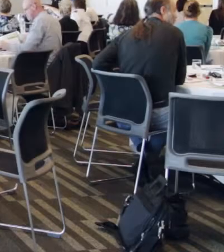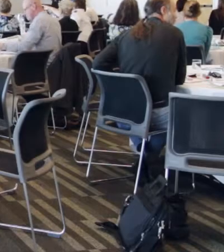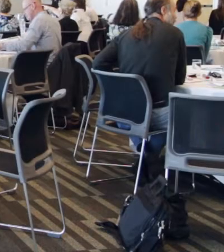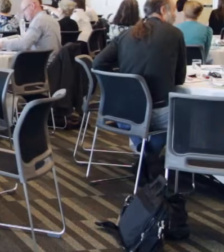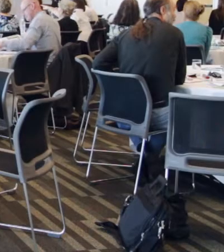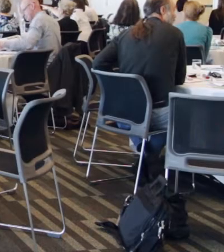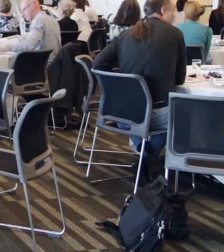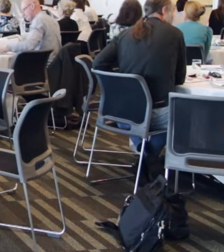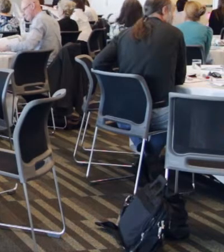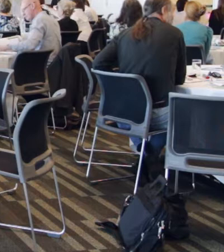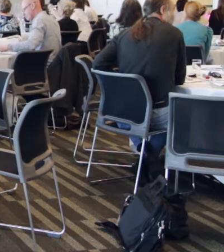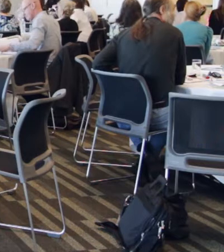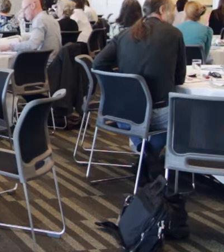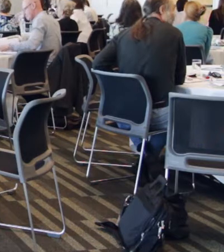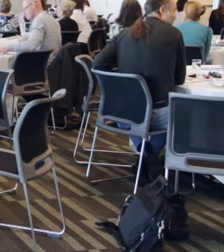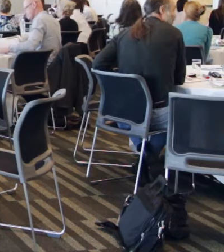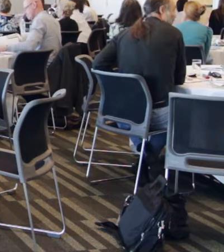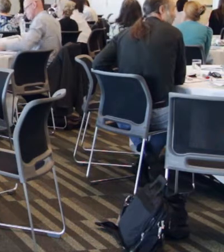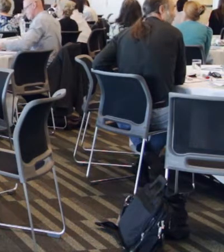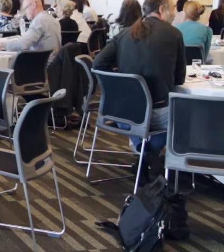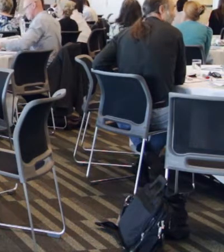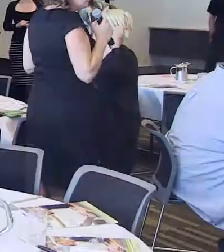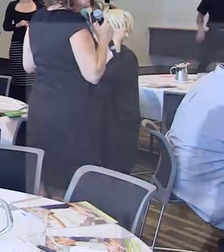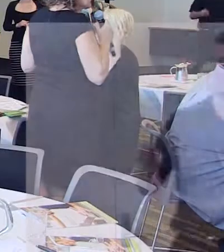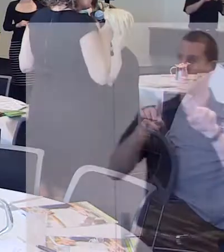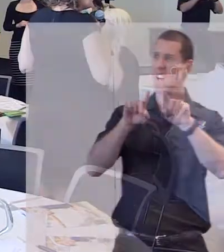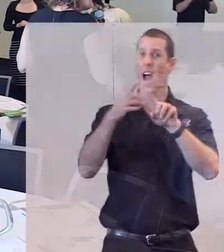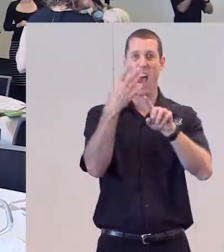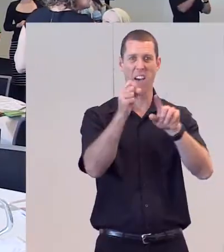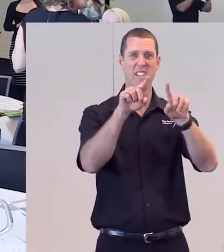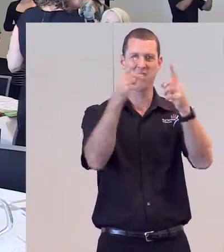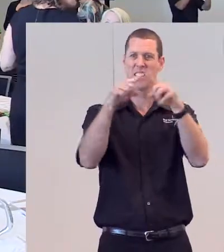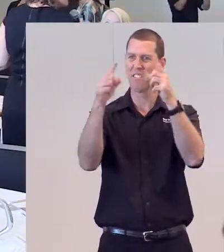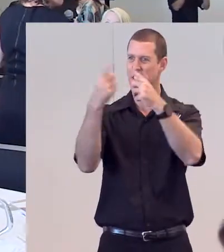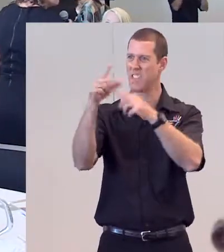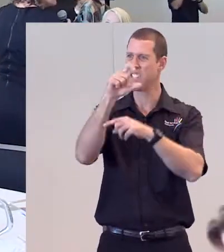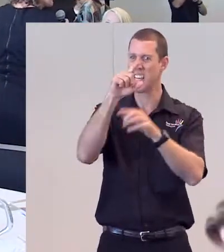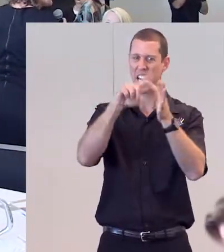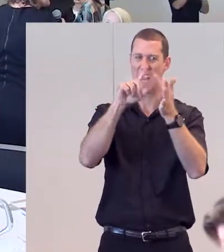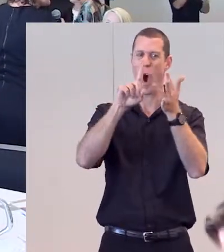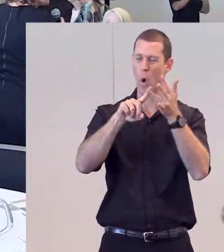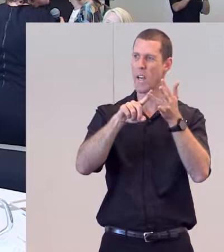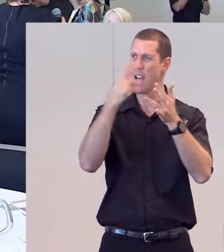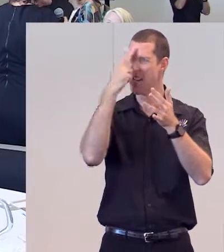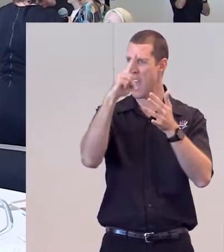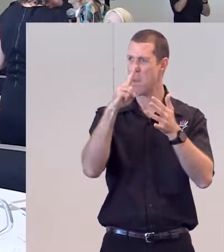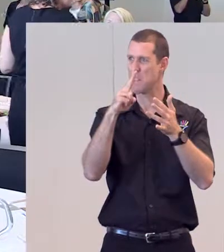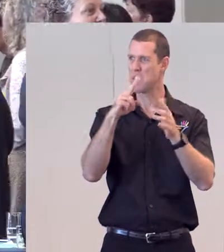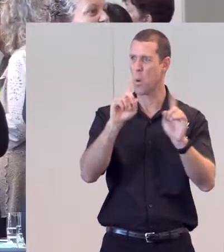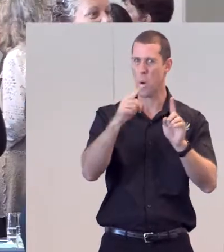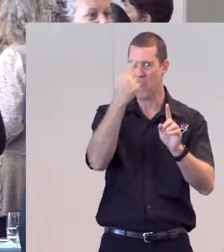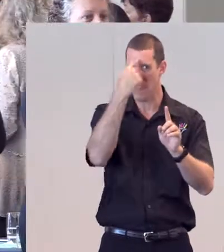We've noticed a preponderance of CEOs already up on the board, so maybe we need some workforce rationalisation. What do you